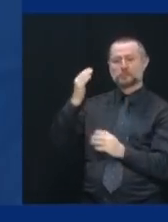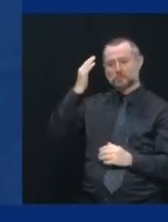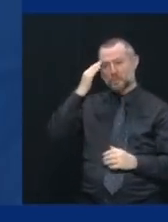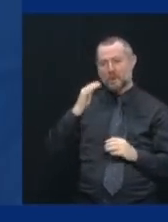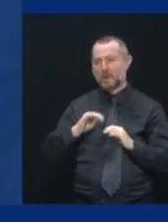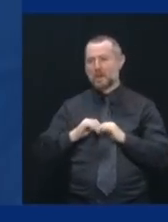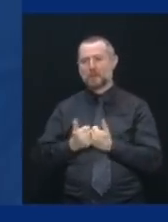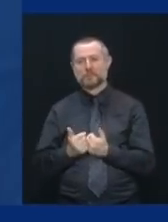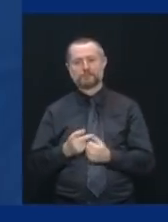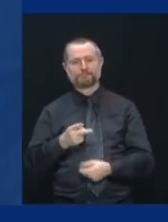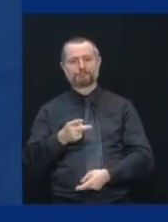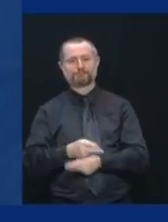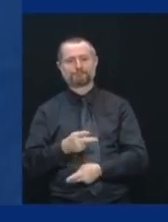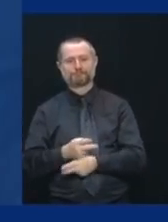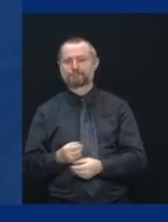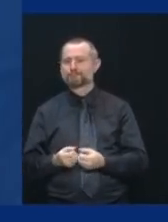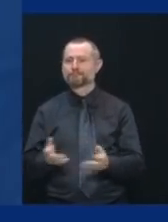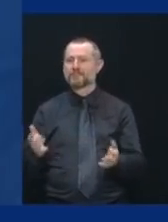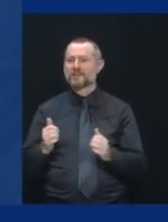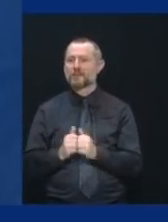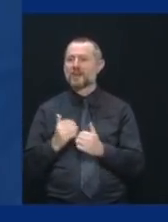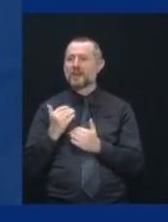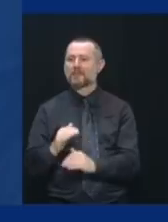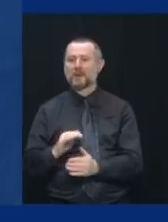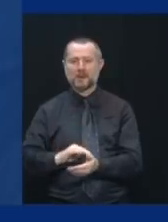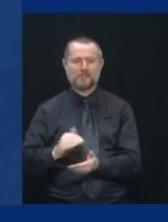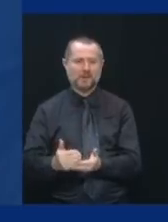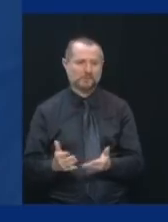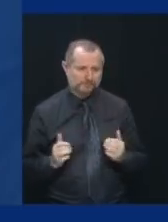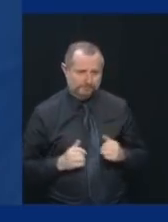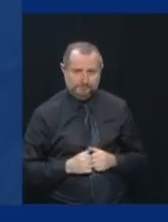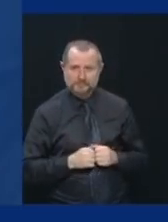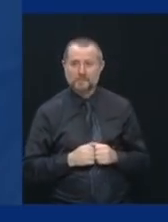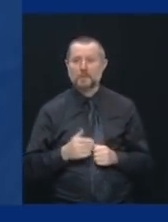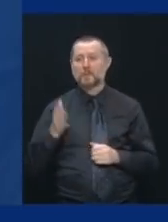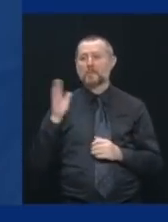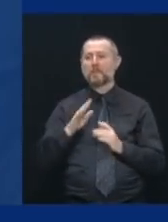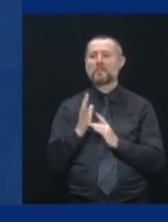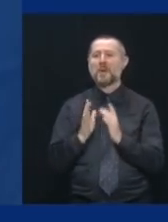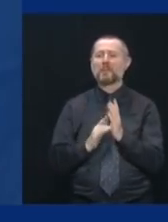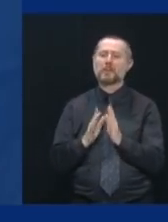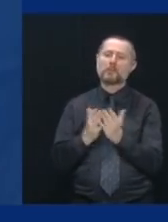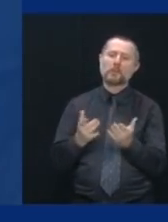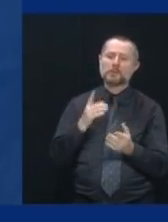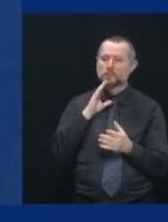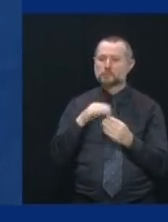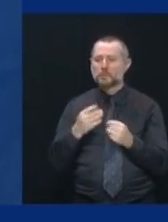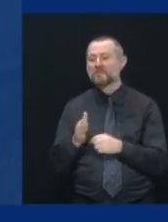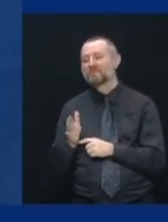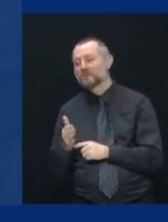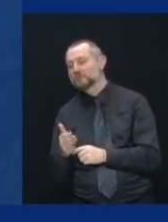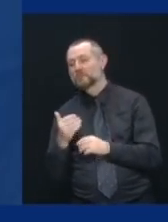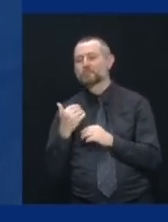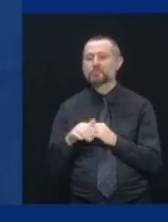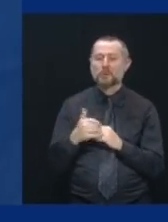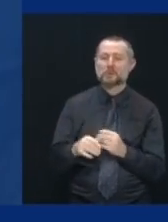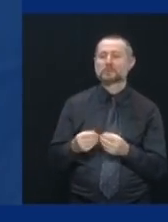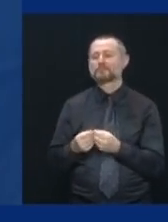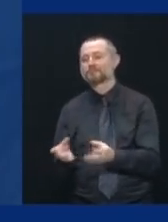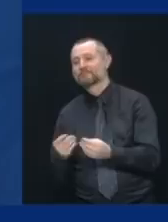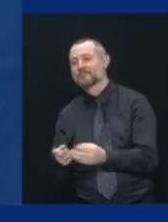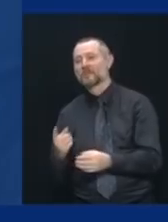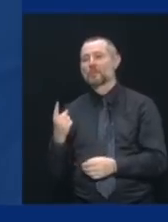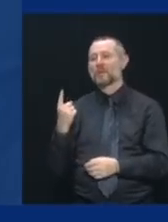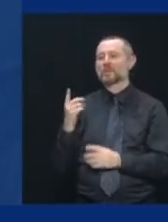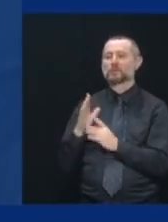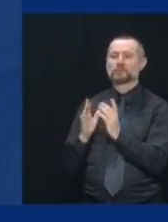hundreds with limited loaves of bread and fish, right? So we need to be fair in the allocation until